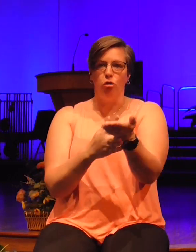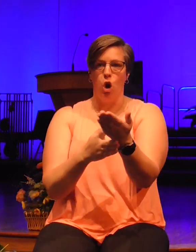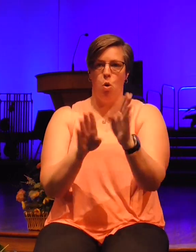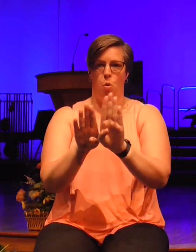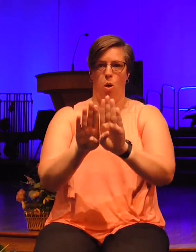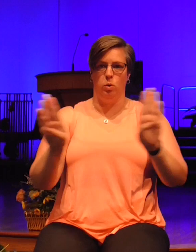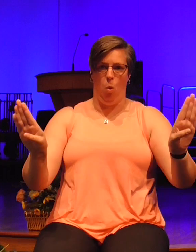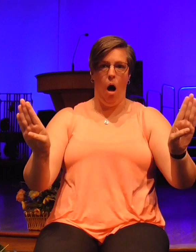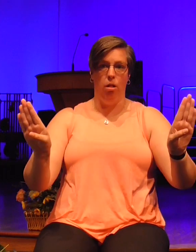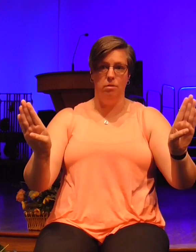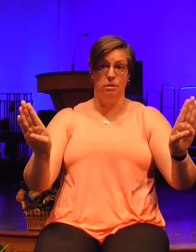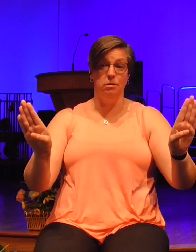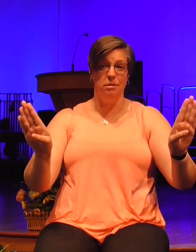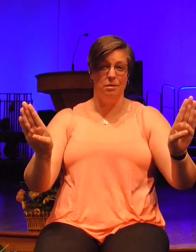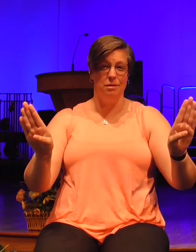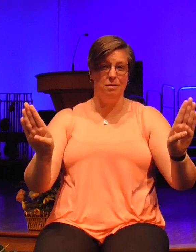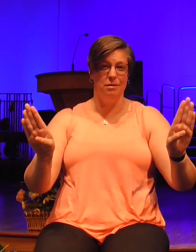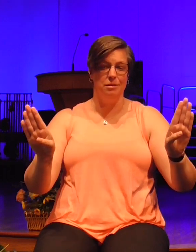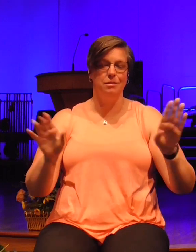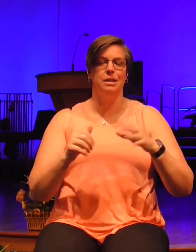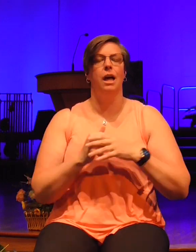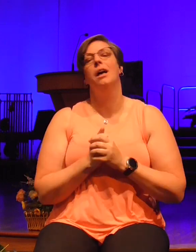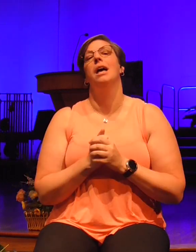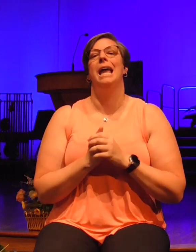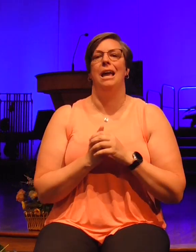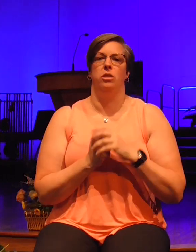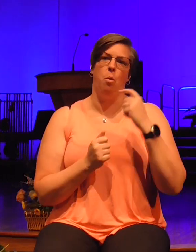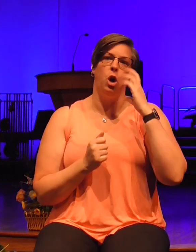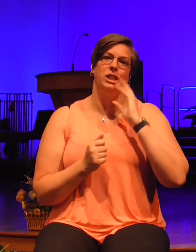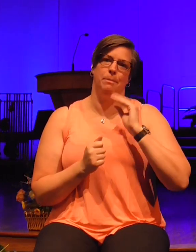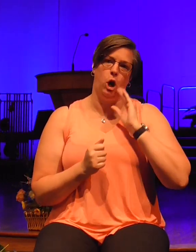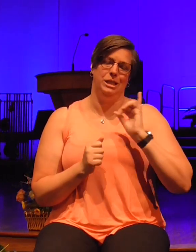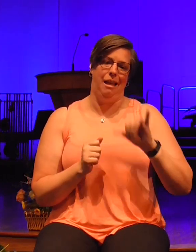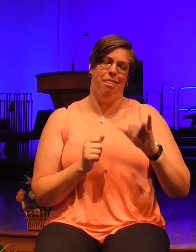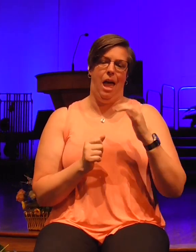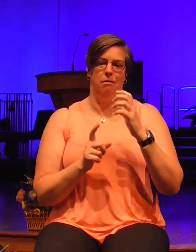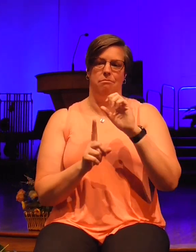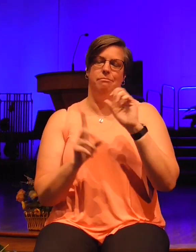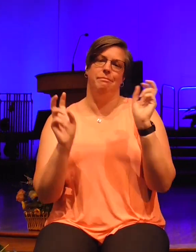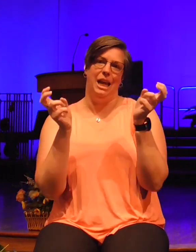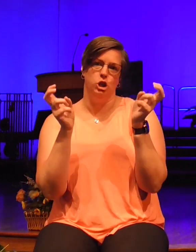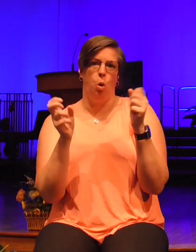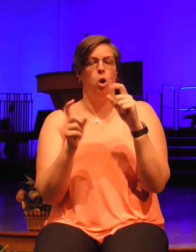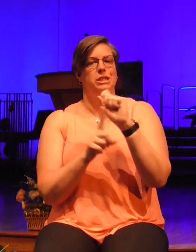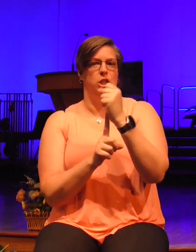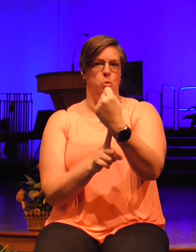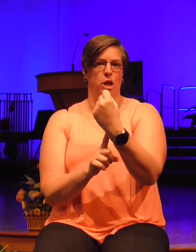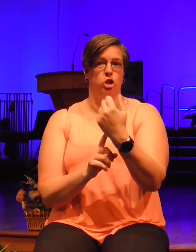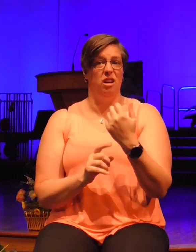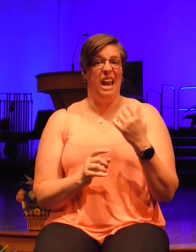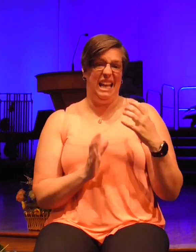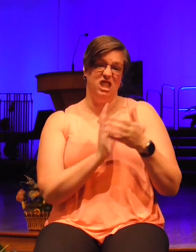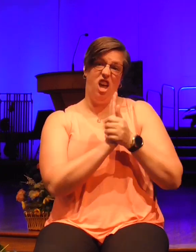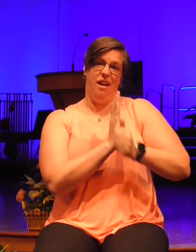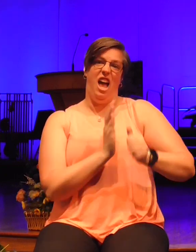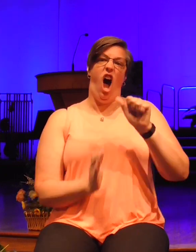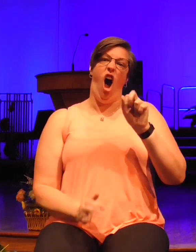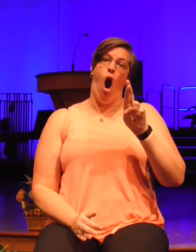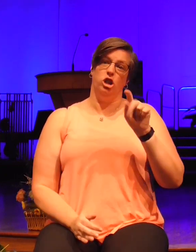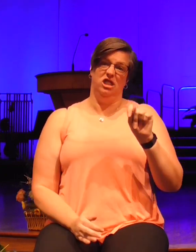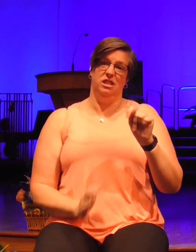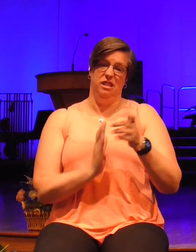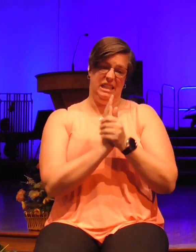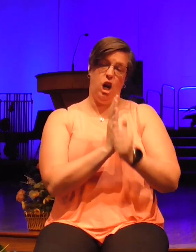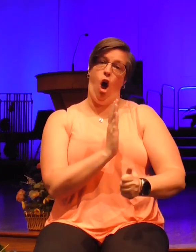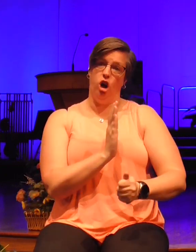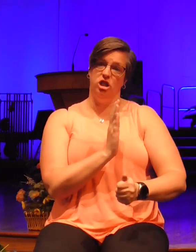be experiencing in that issue or situation. It's quite an art. And we find that most of us, when